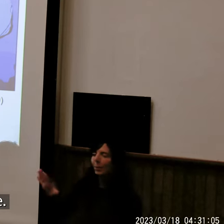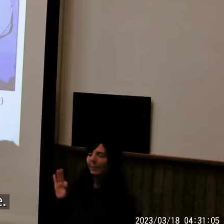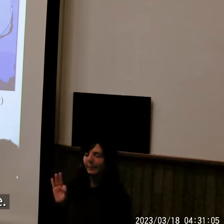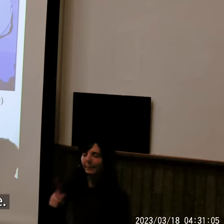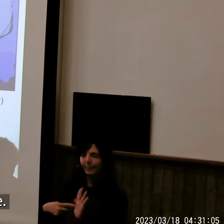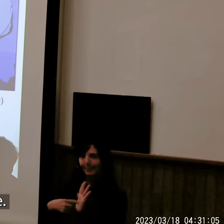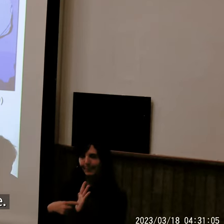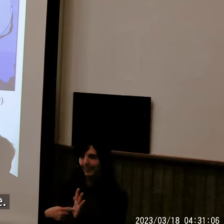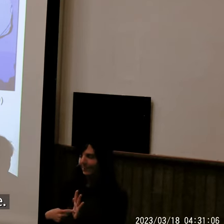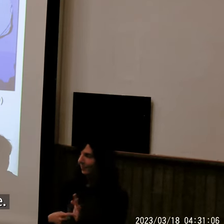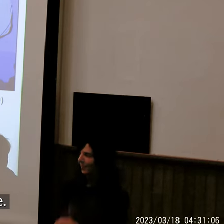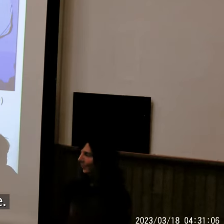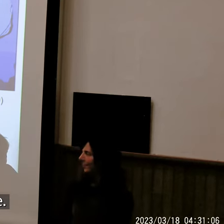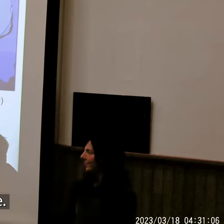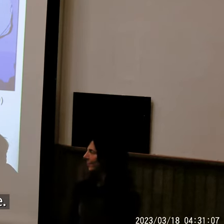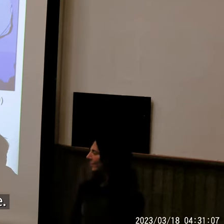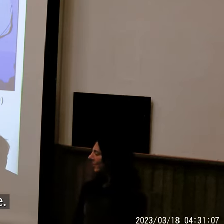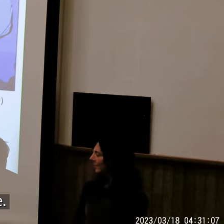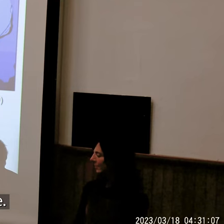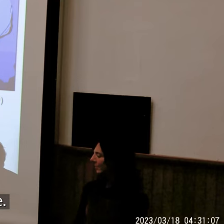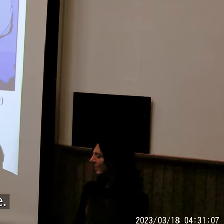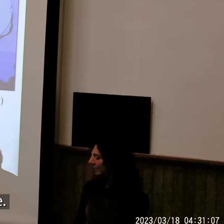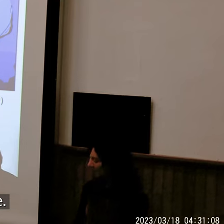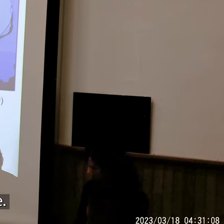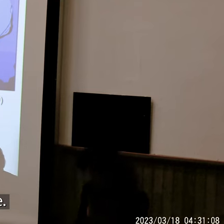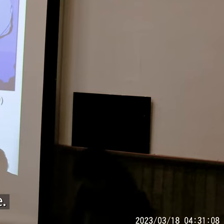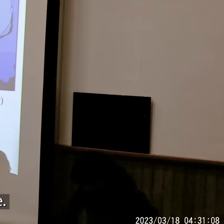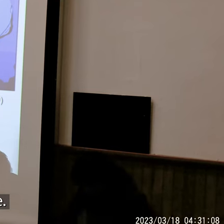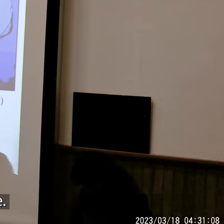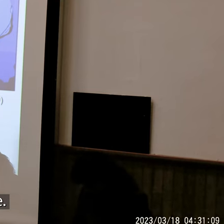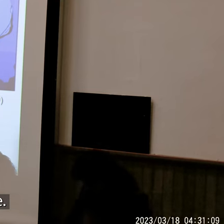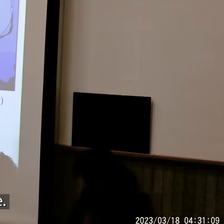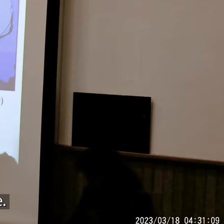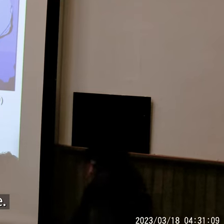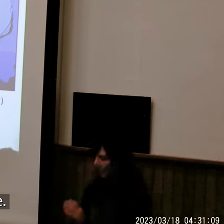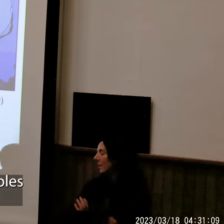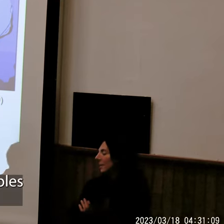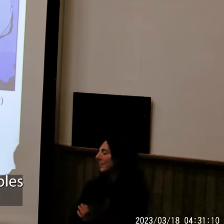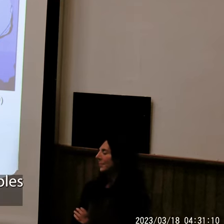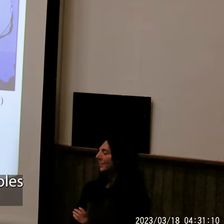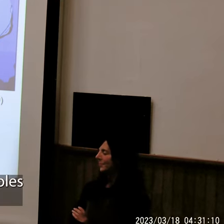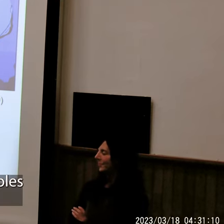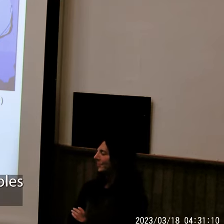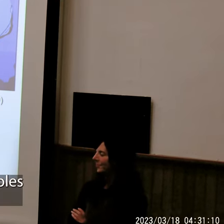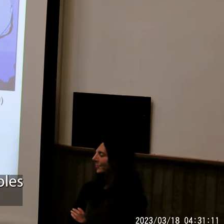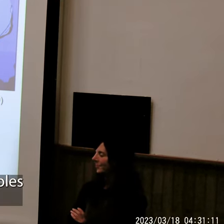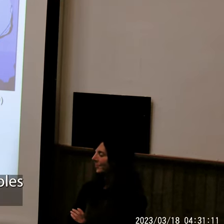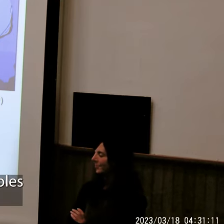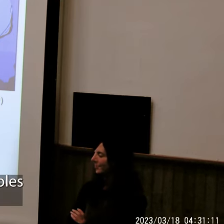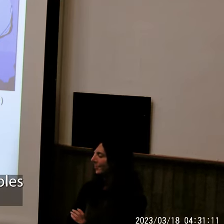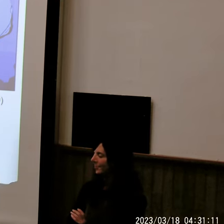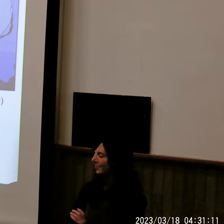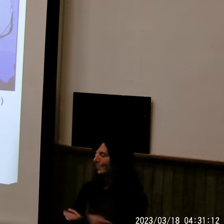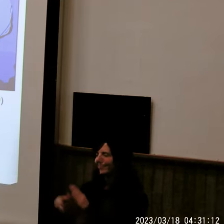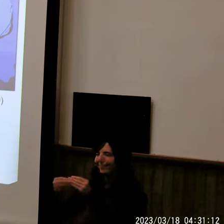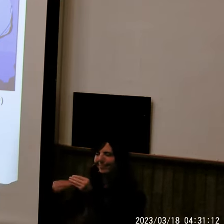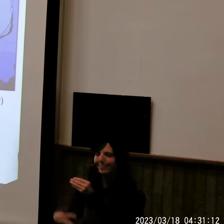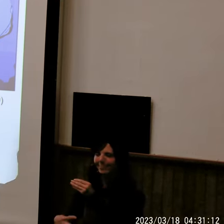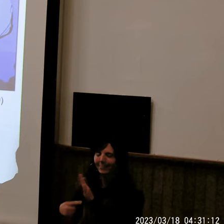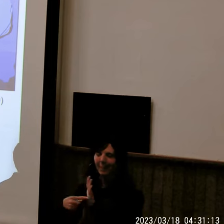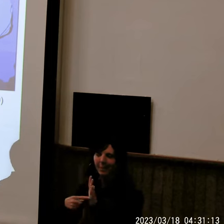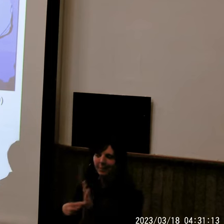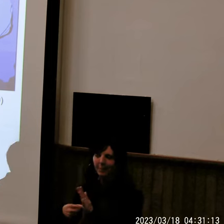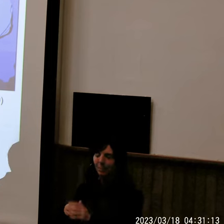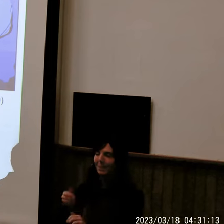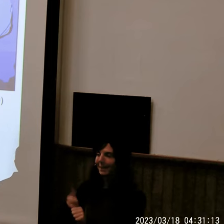So So there are lots and lots of examples we can look at. Each one